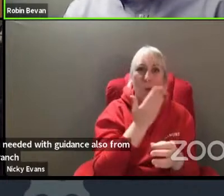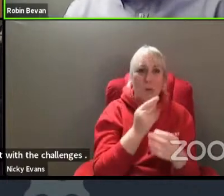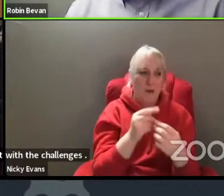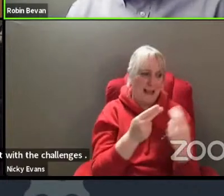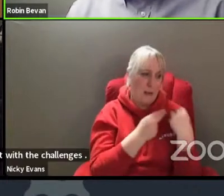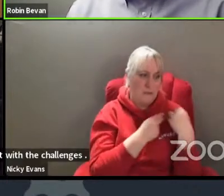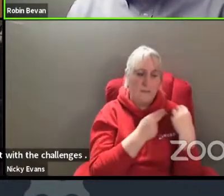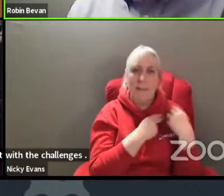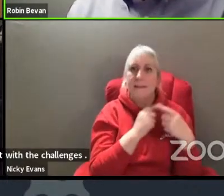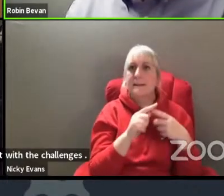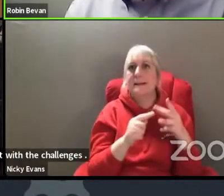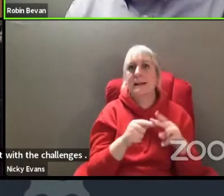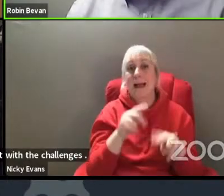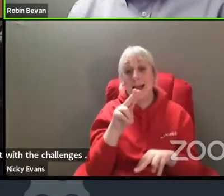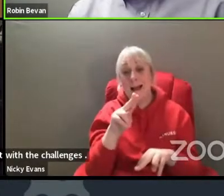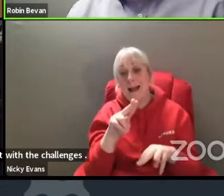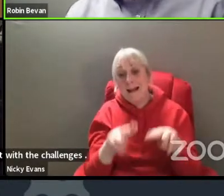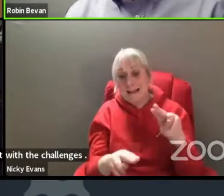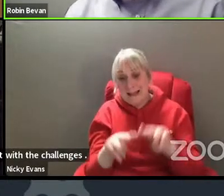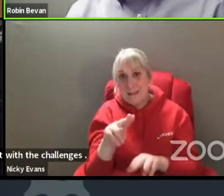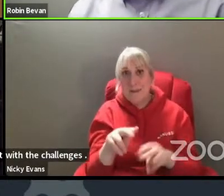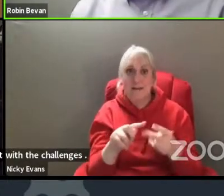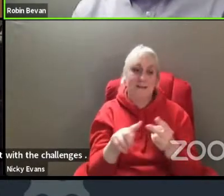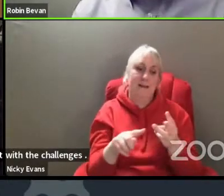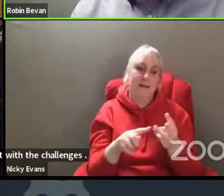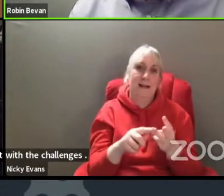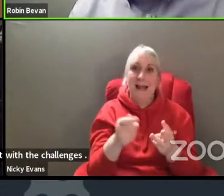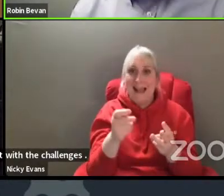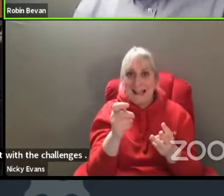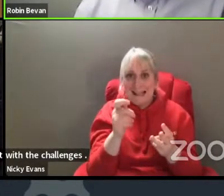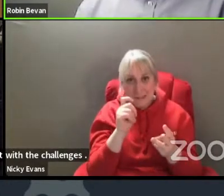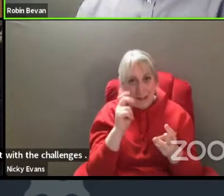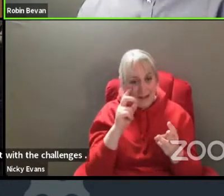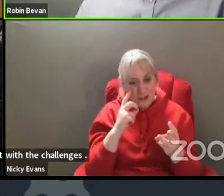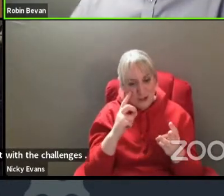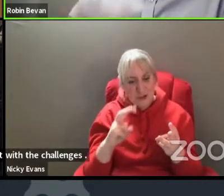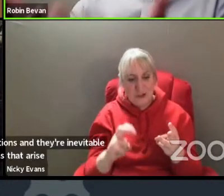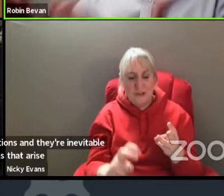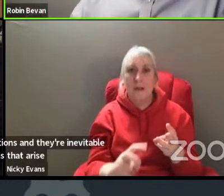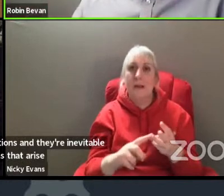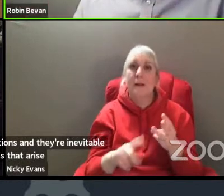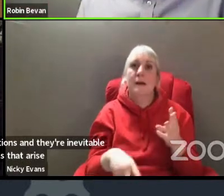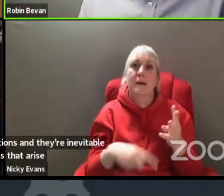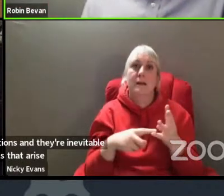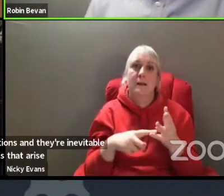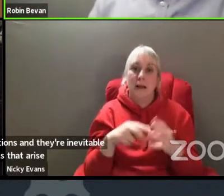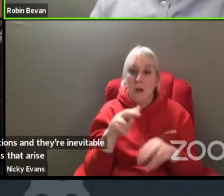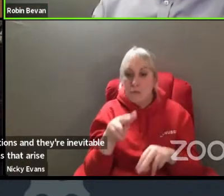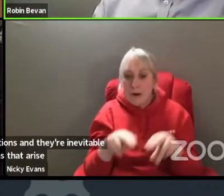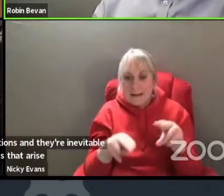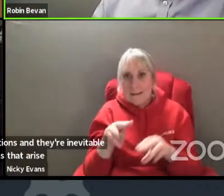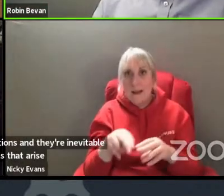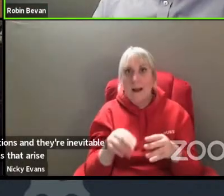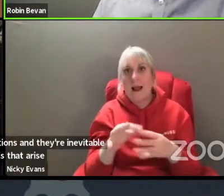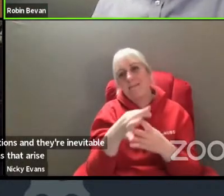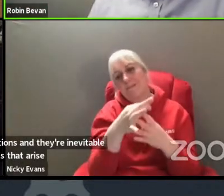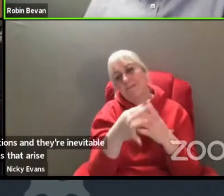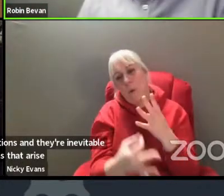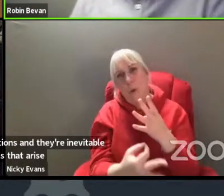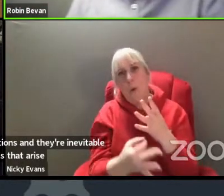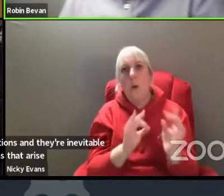about assessment, about inspection, about marking, about appraisal. And I've got a set of 4 coming together